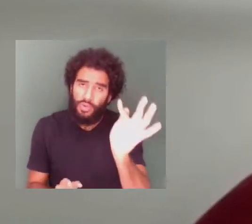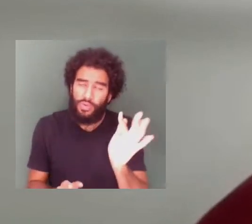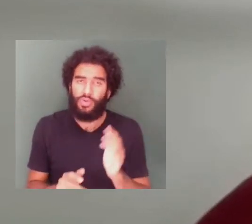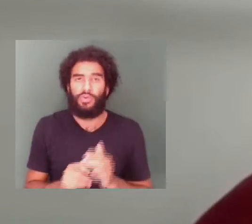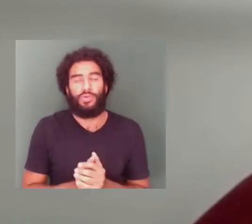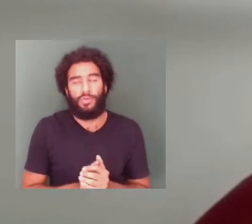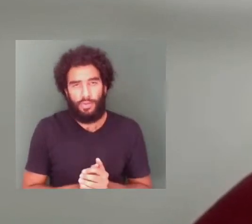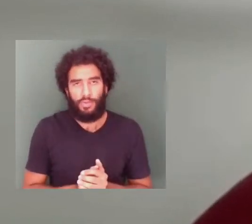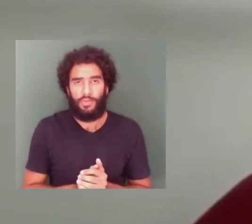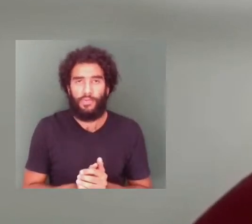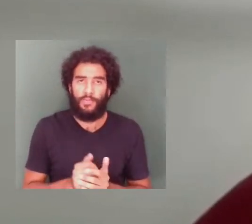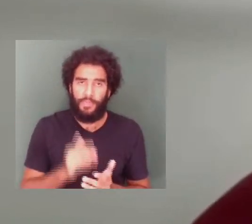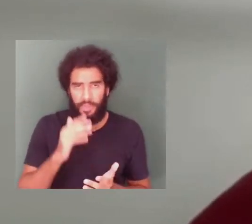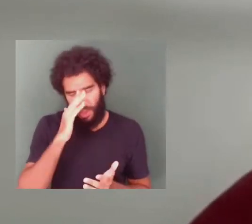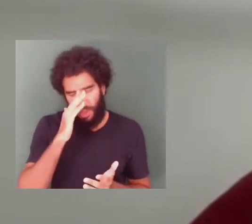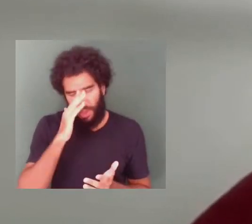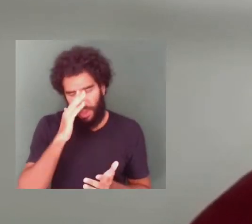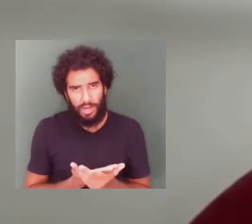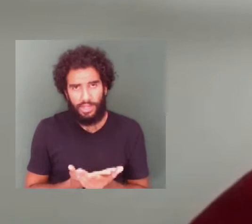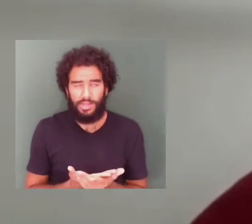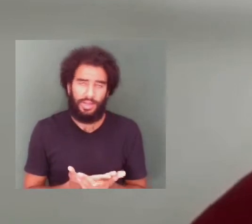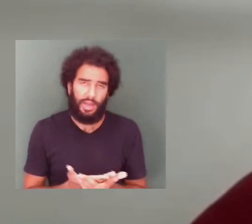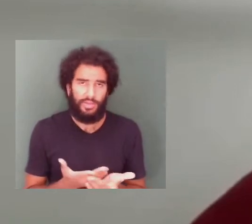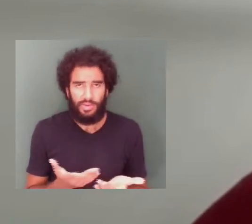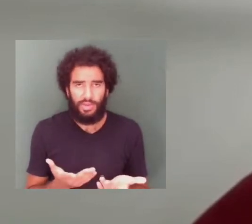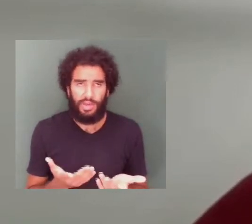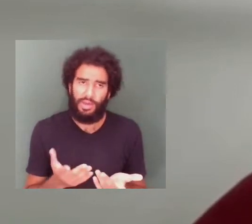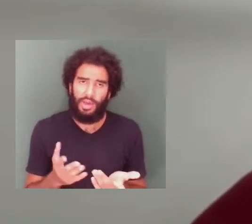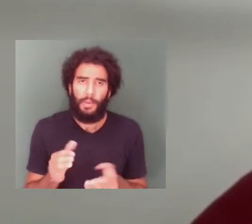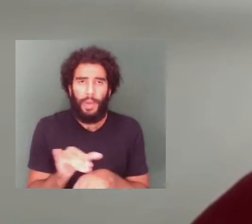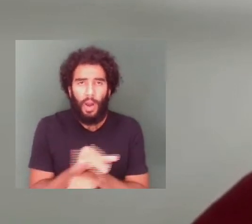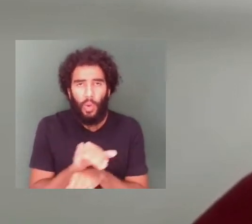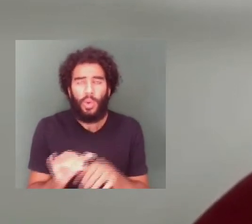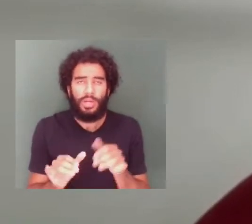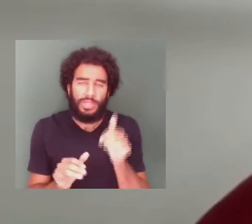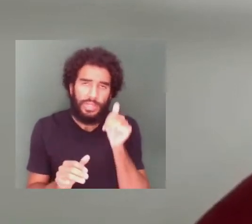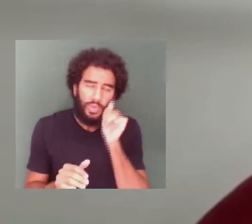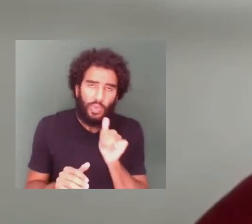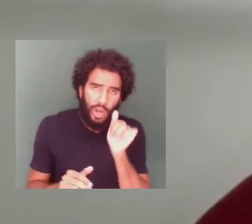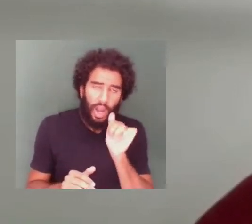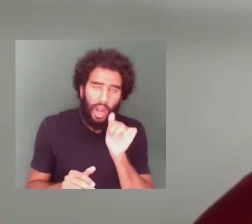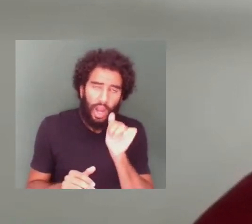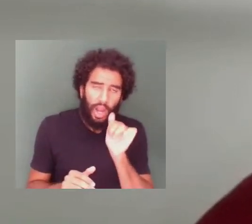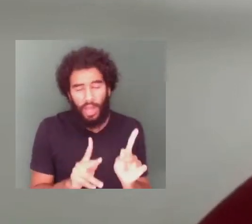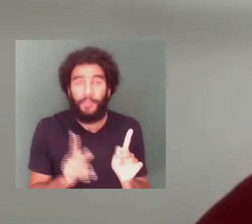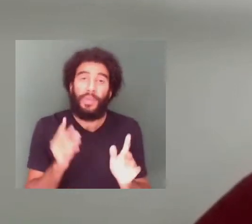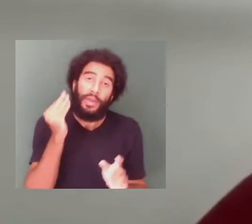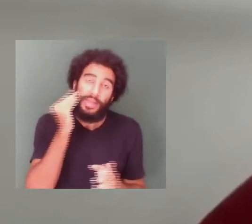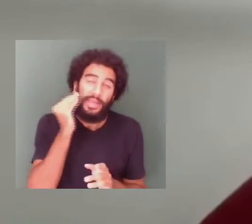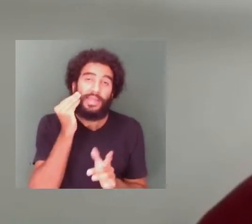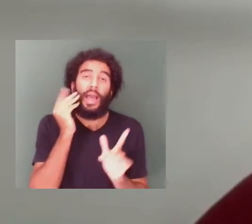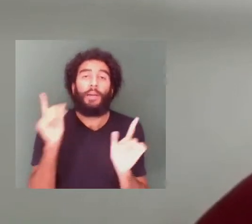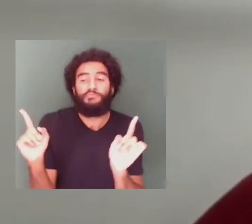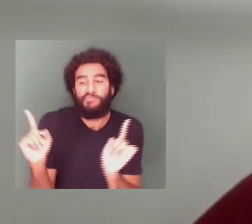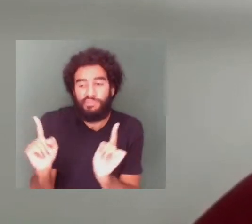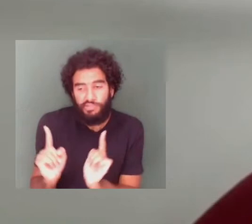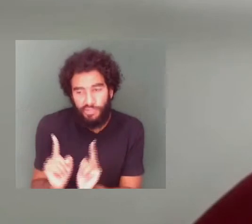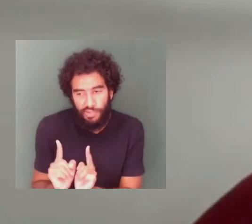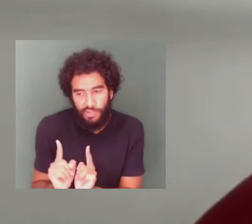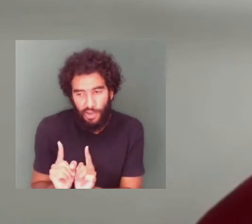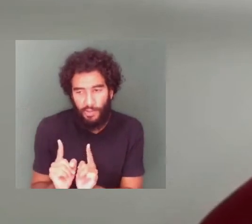much as possible. At some point, I would envision a world in which we actually could be looking to donor human milk as an